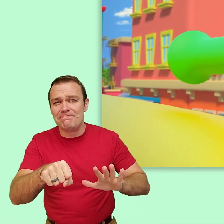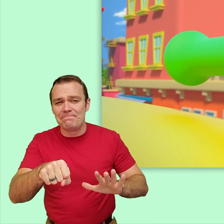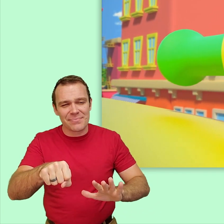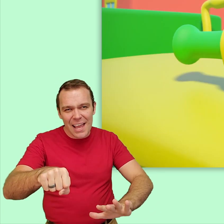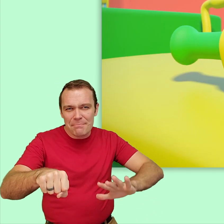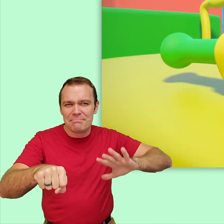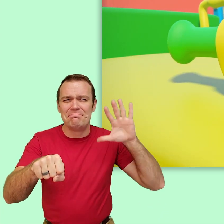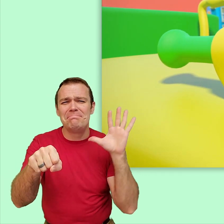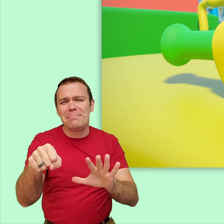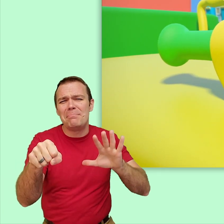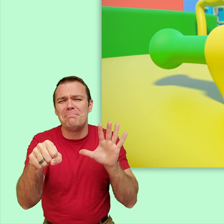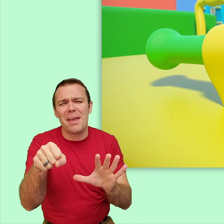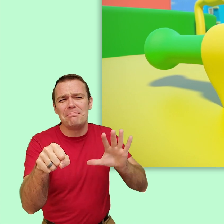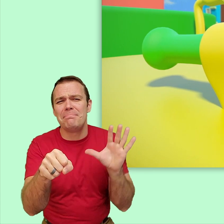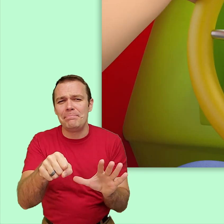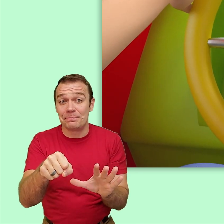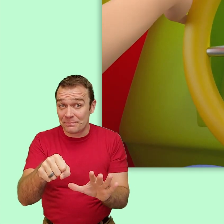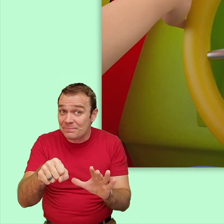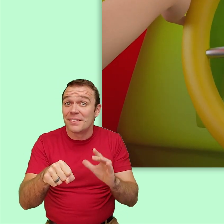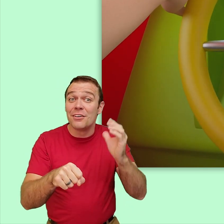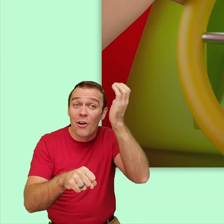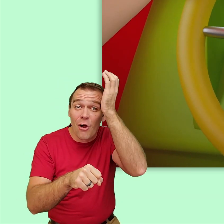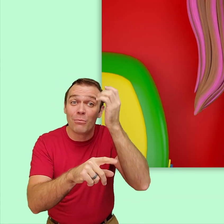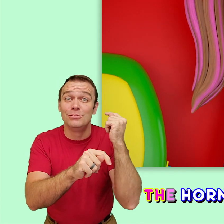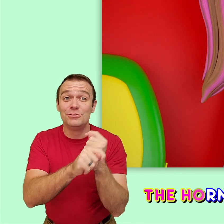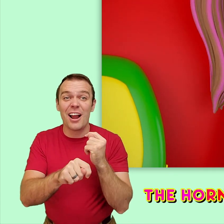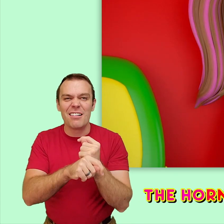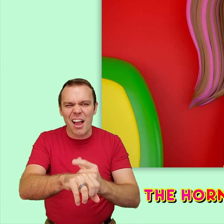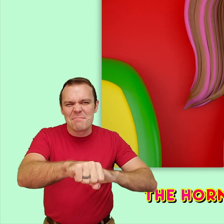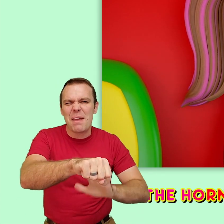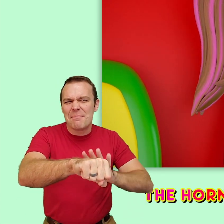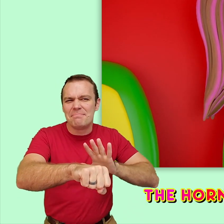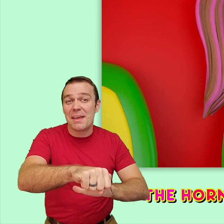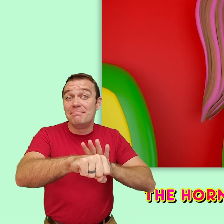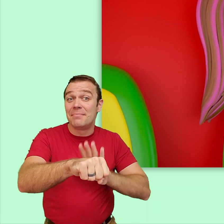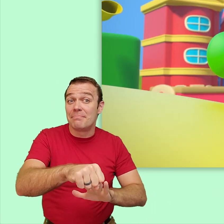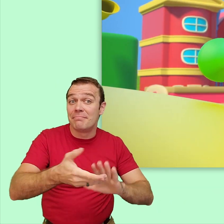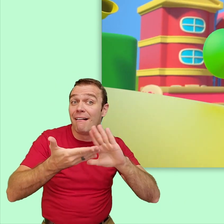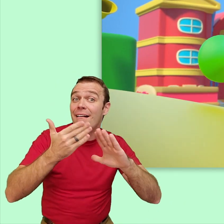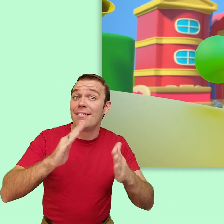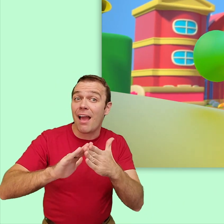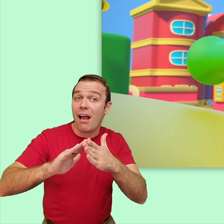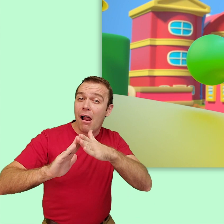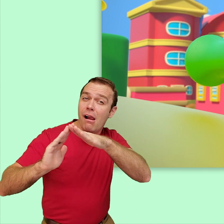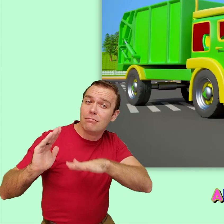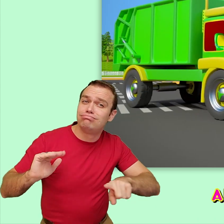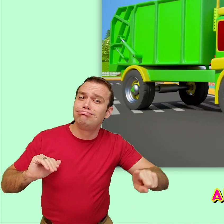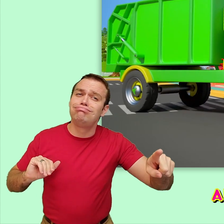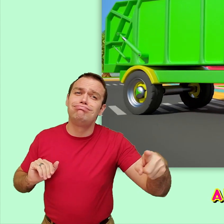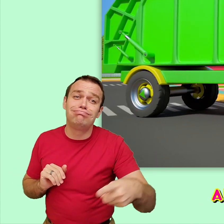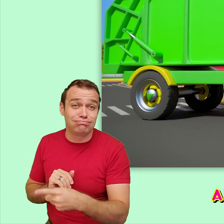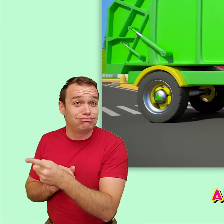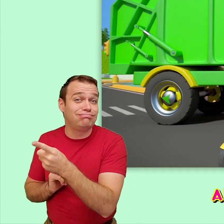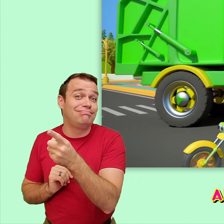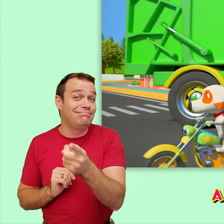beep. Beep, beep, beep. Beep, beep, beep. The horn on the garbage truck goes beep, beep, beep.